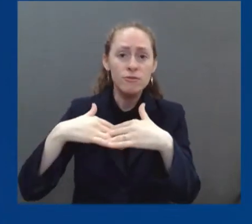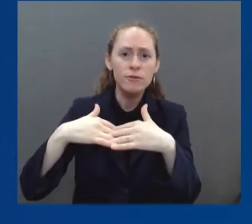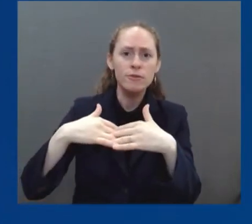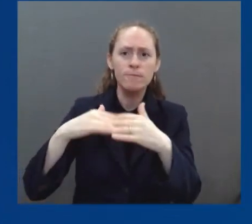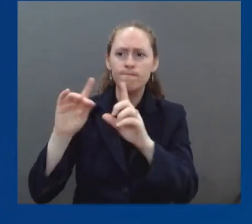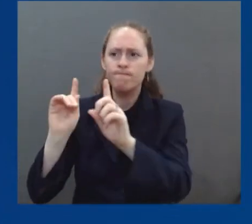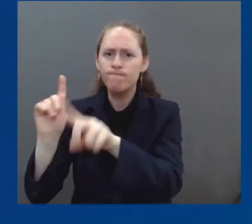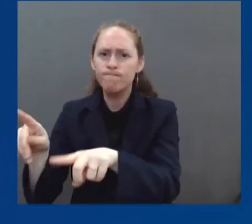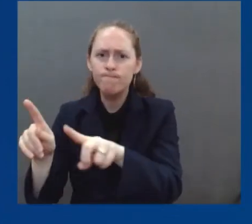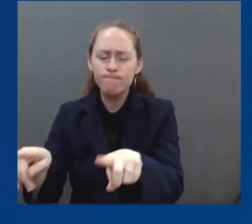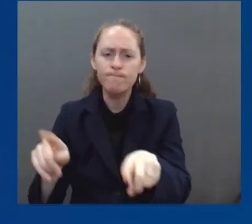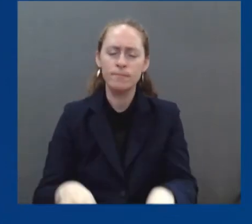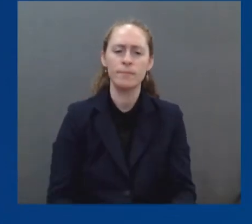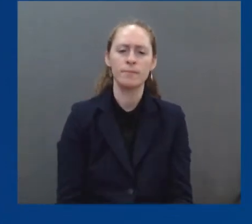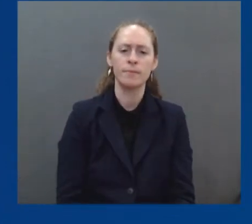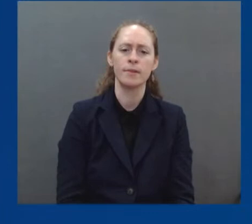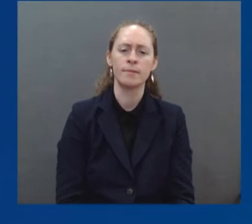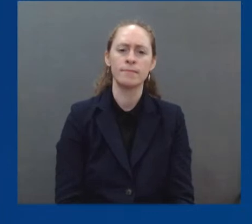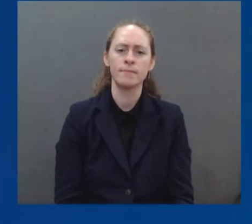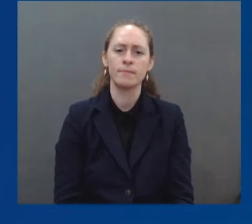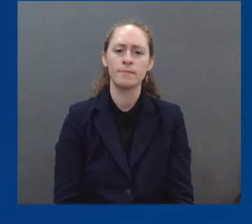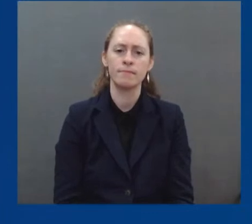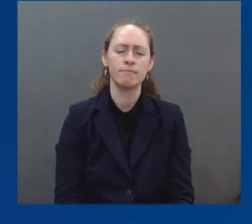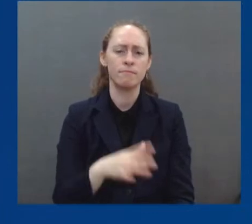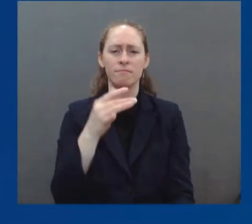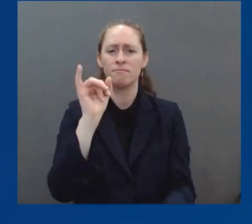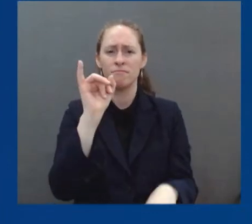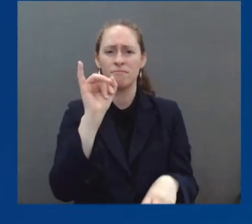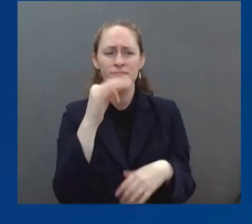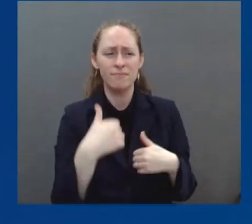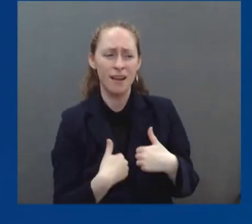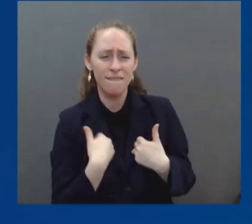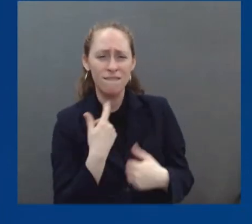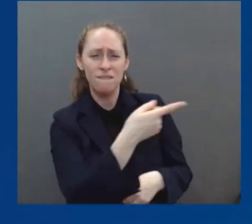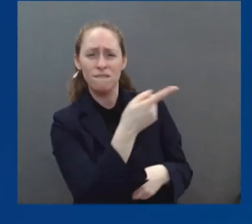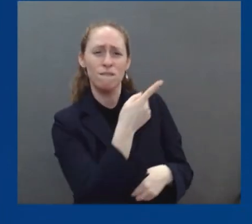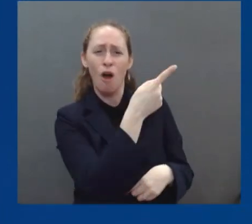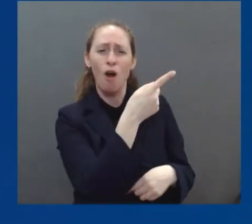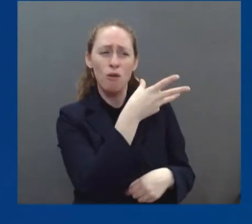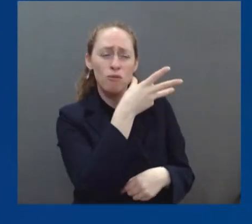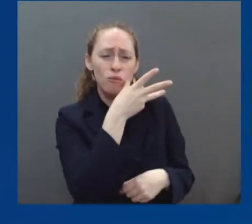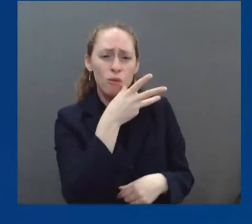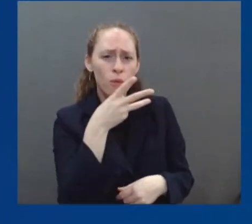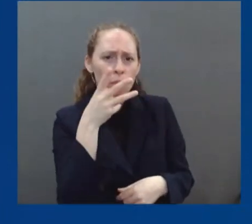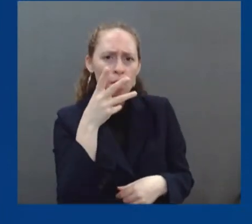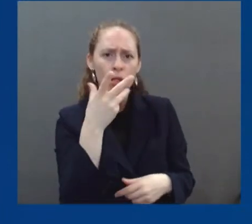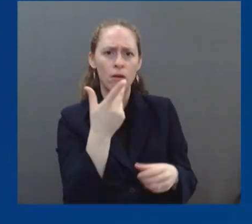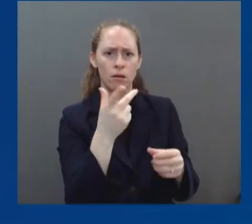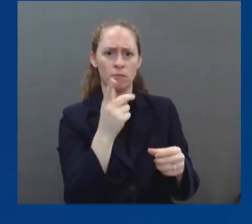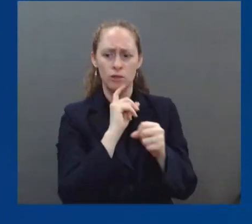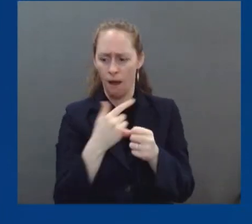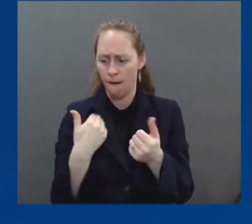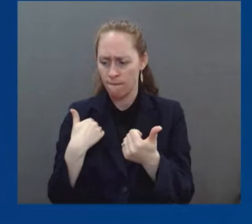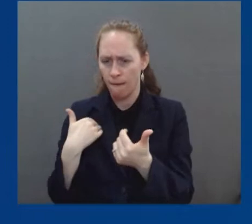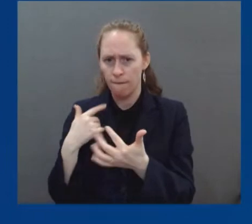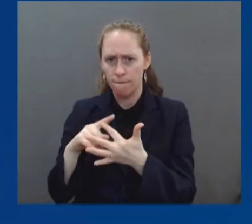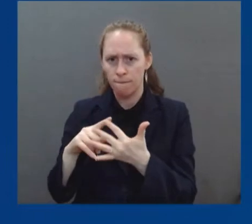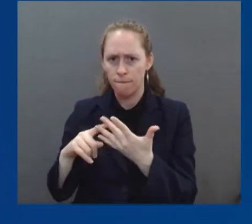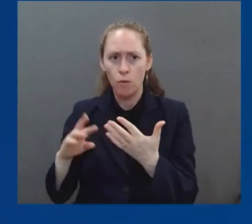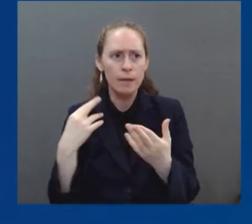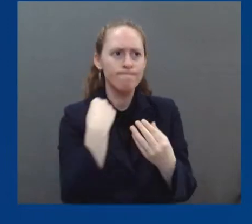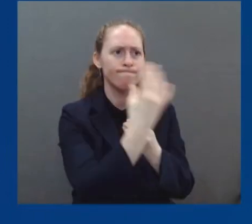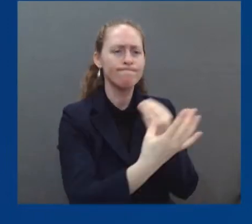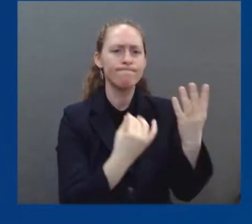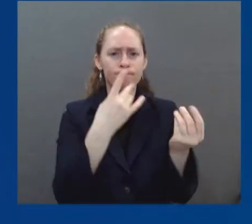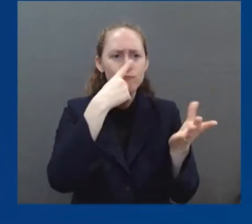to bolster public health resources in our U.S. territories. Recruitment, training, and development of public health personnel is a